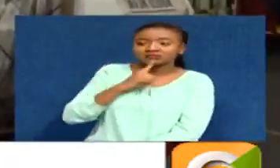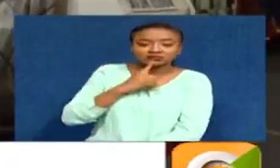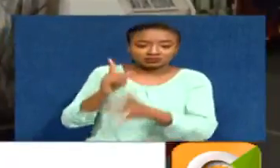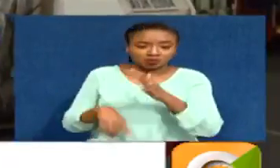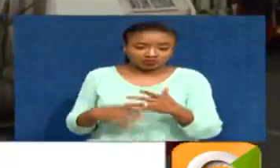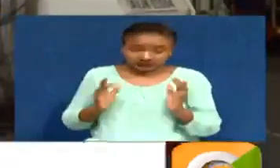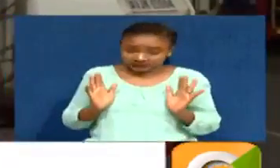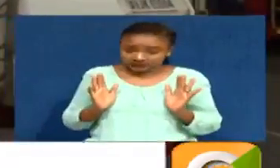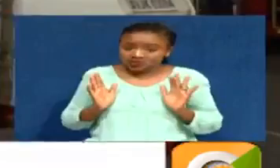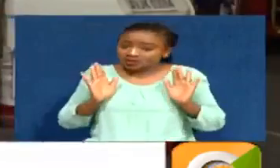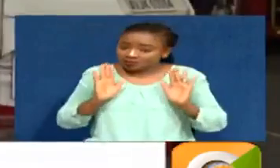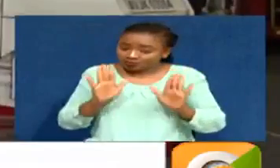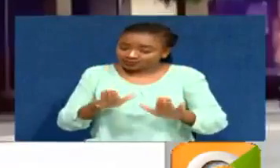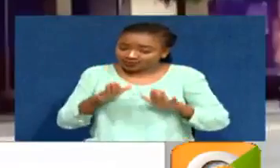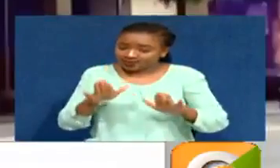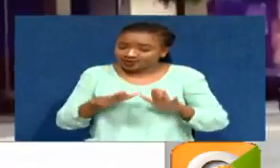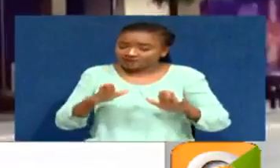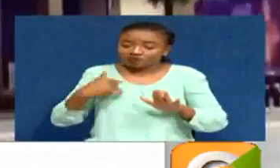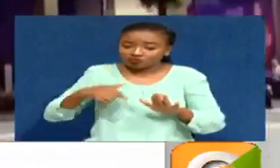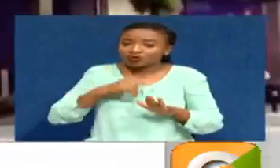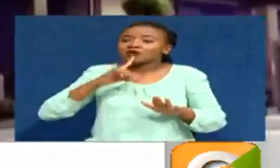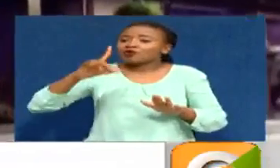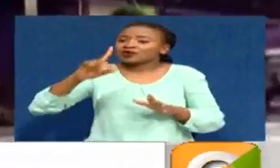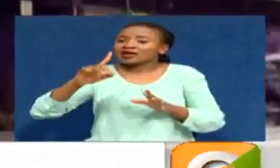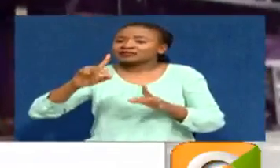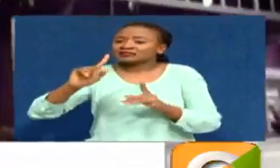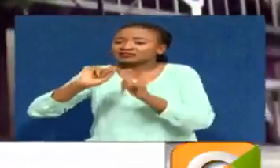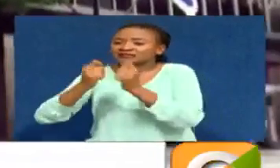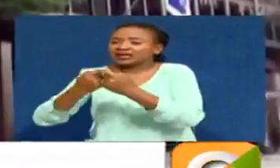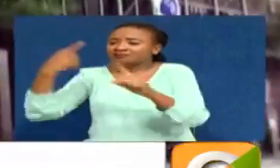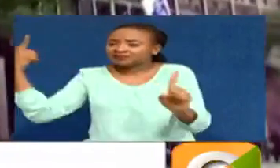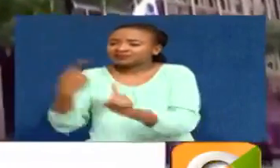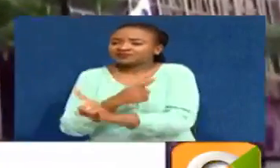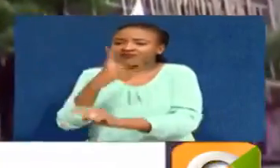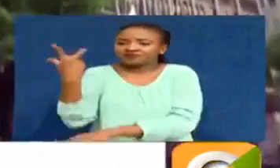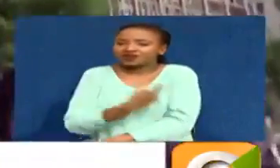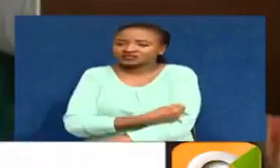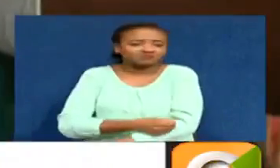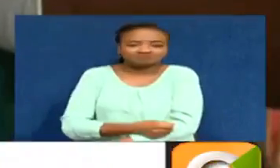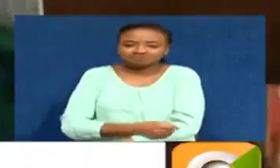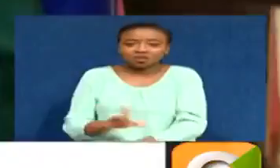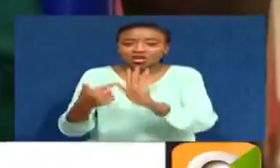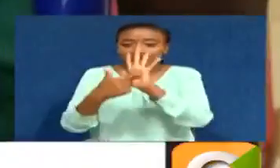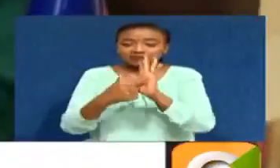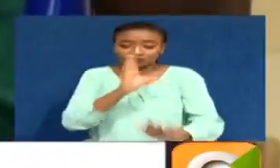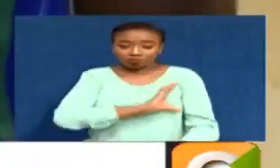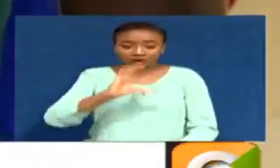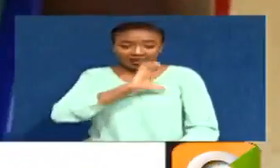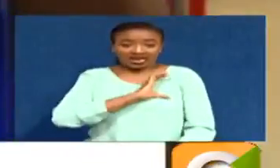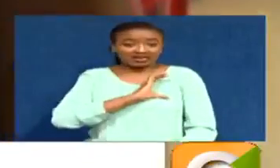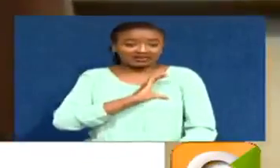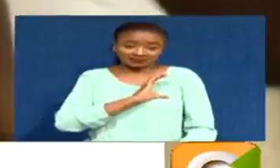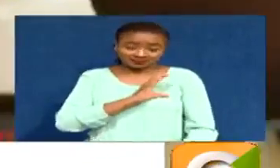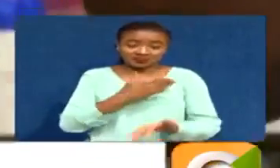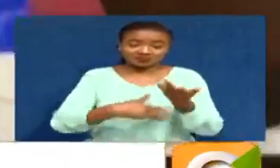any possibility of getting a different vaccine to bridge the deficit. But countries like Canada have gone ahead to